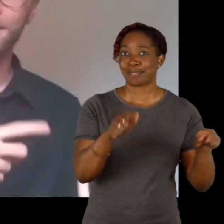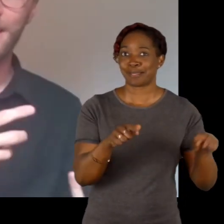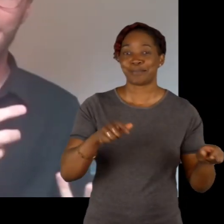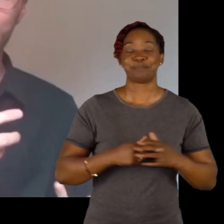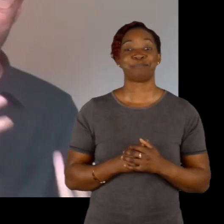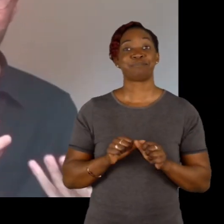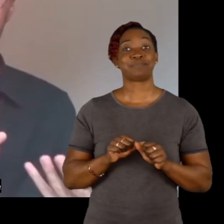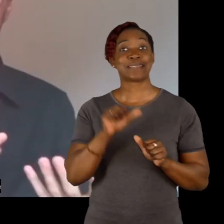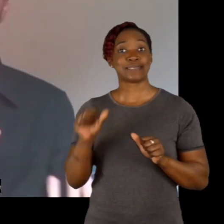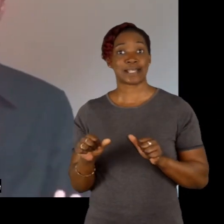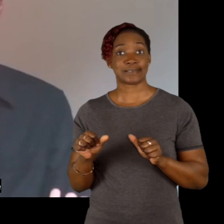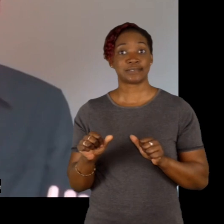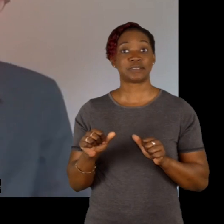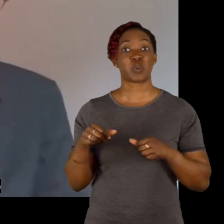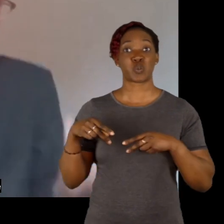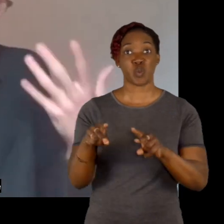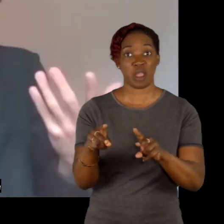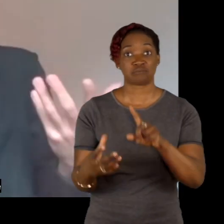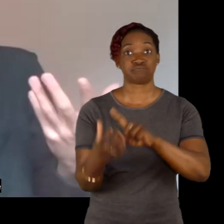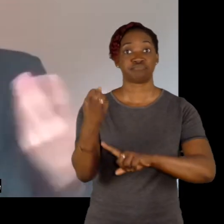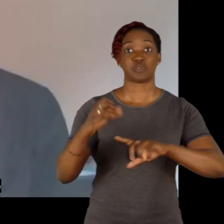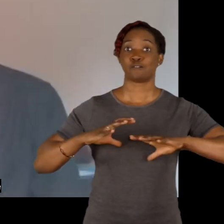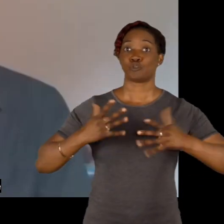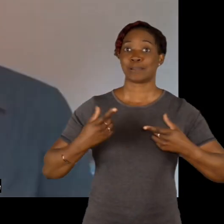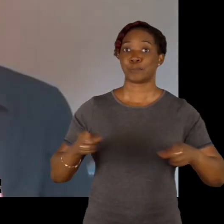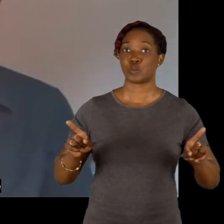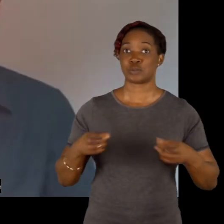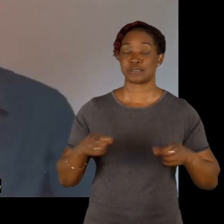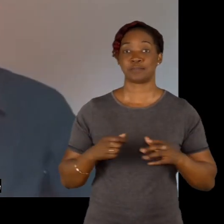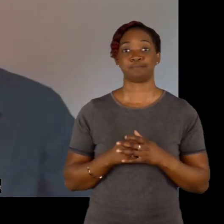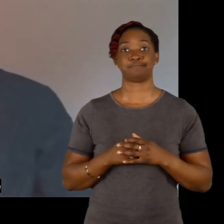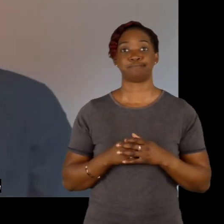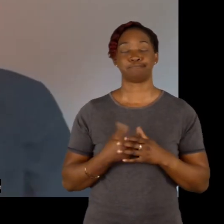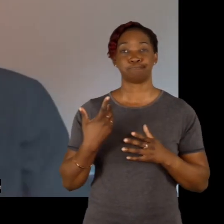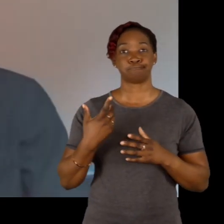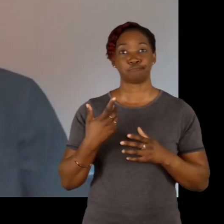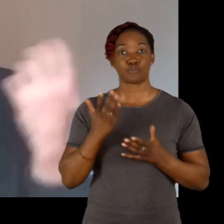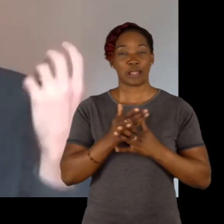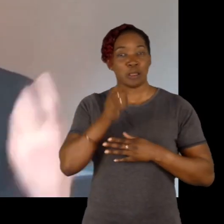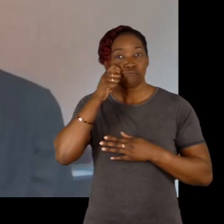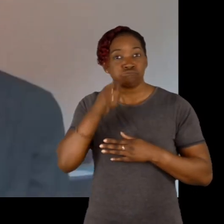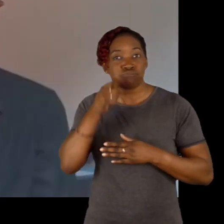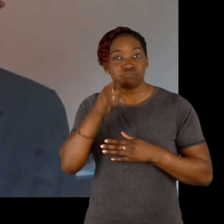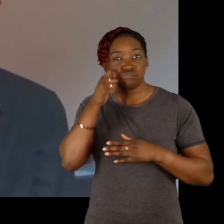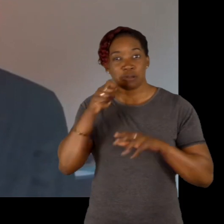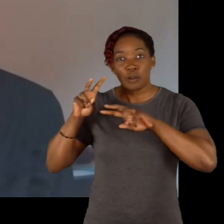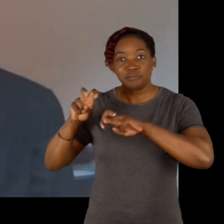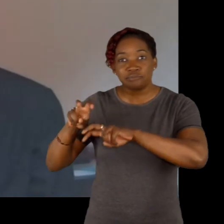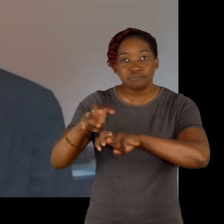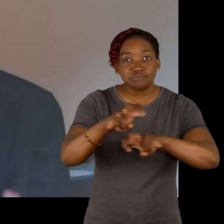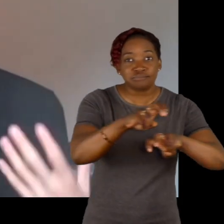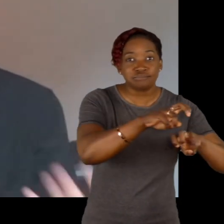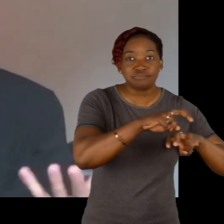So the next thing, the next way of getting free music would be to put on your detective hat and